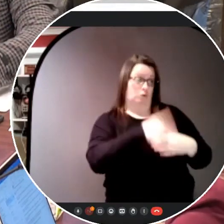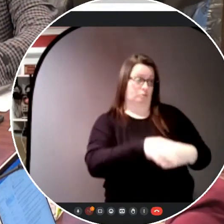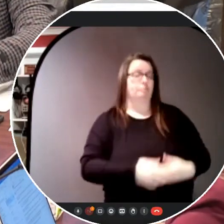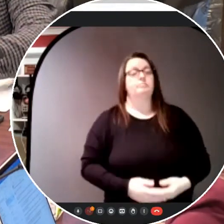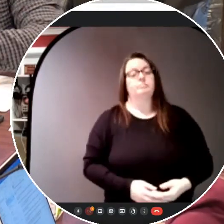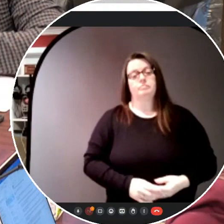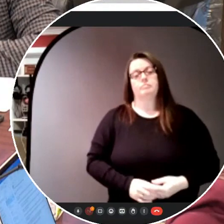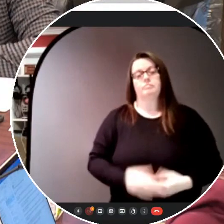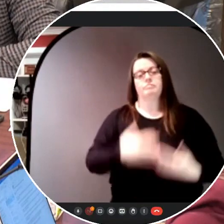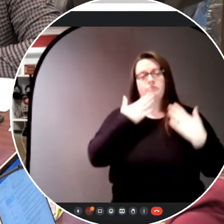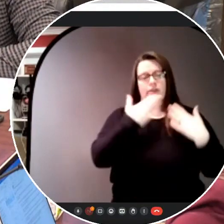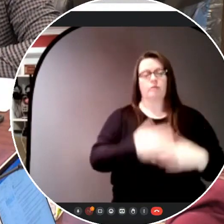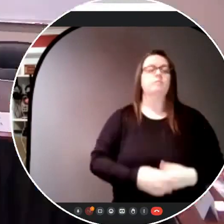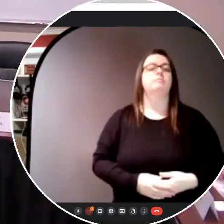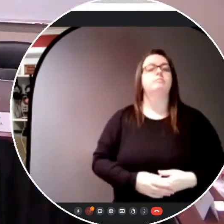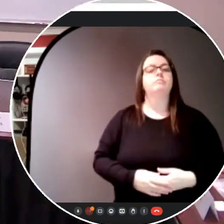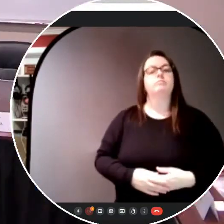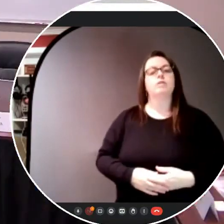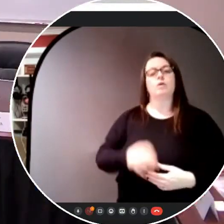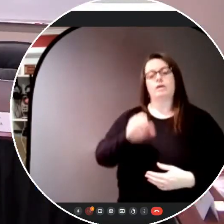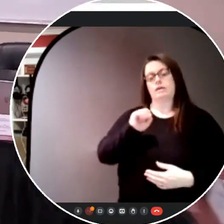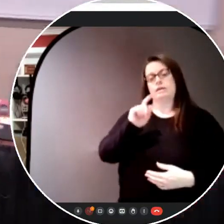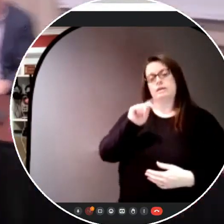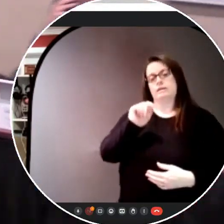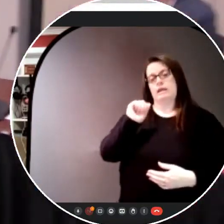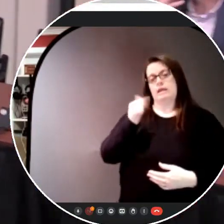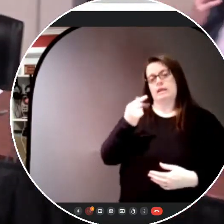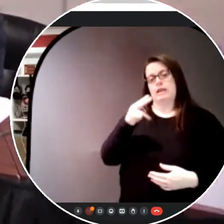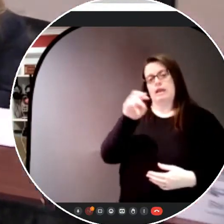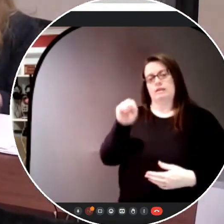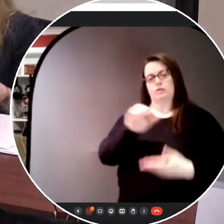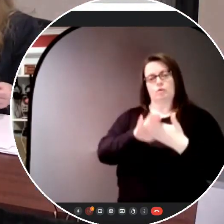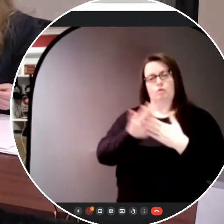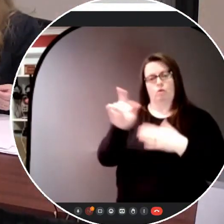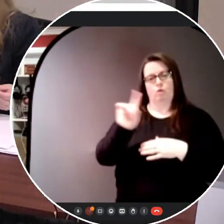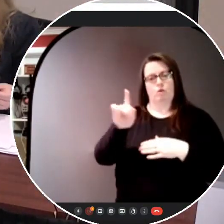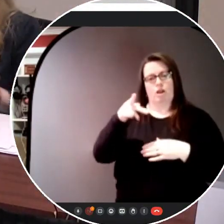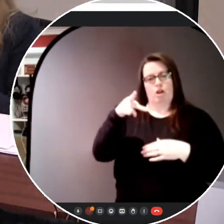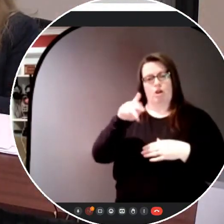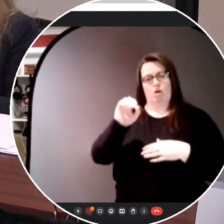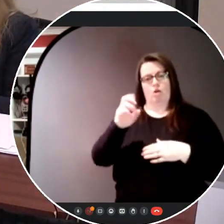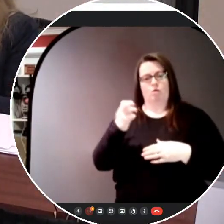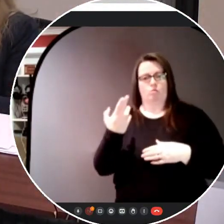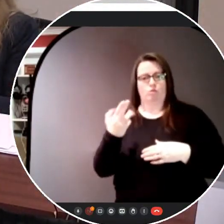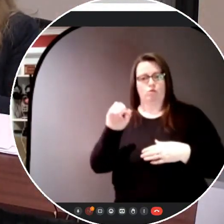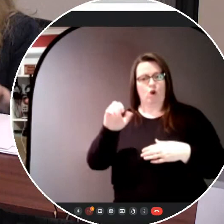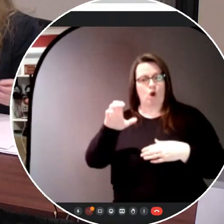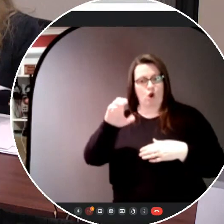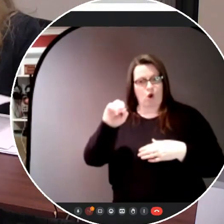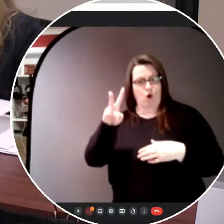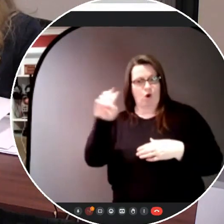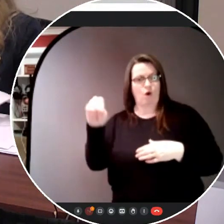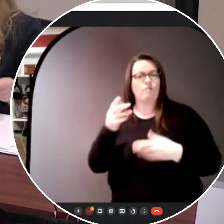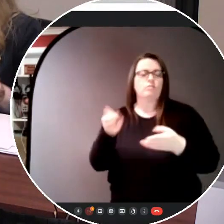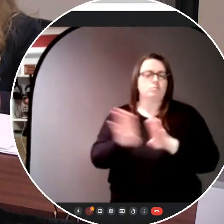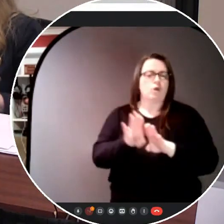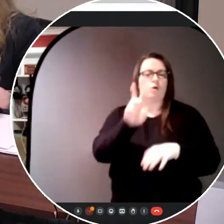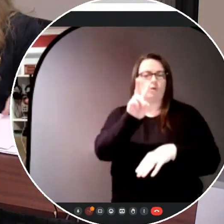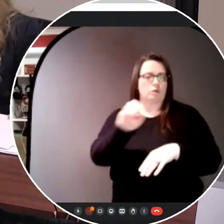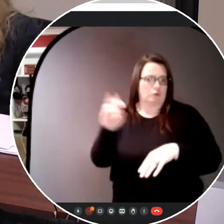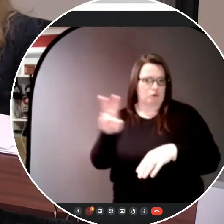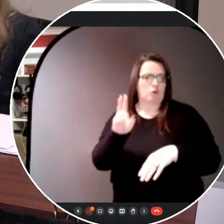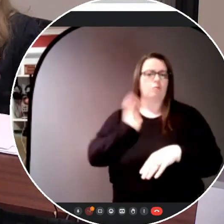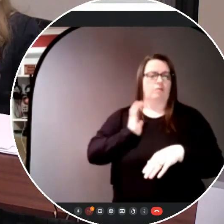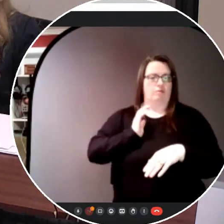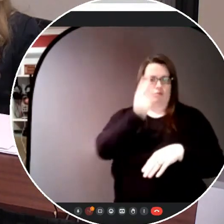So the former St. Agnes School in Pooch Cove closed in 2002. It was a Roman Catholic Episcopal